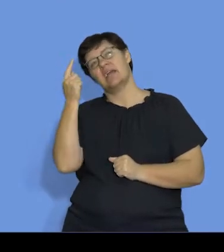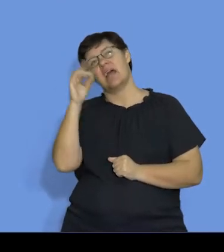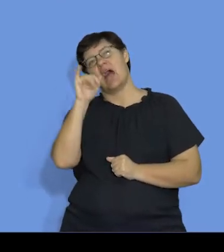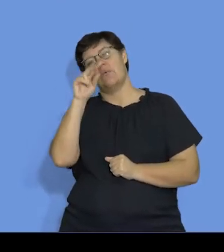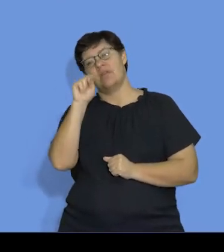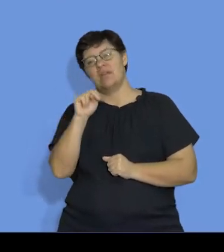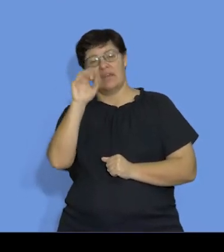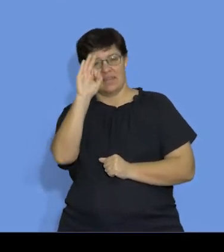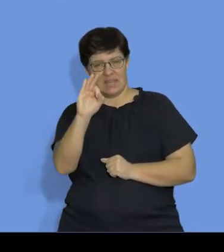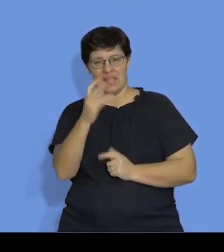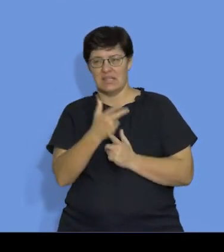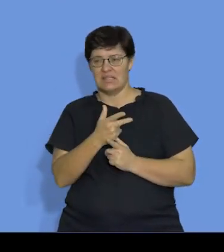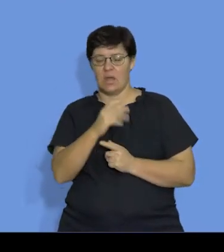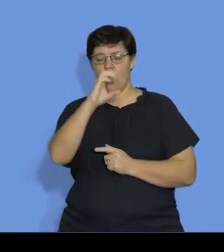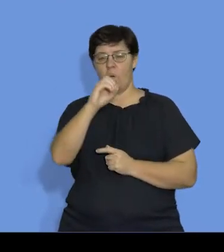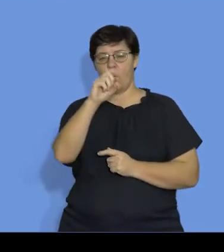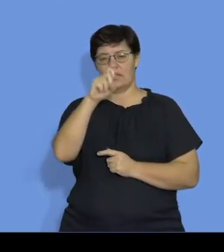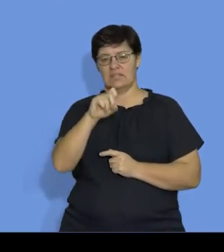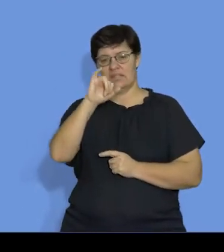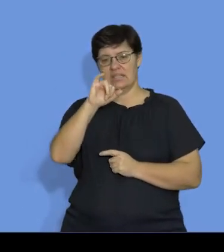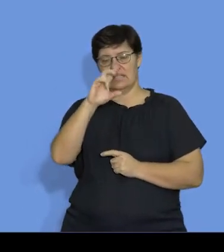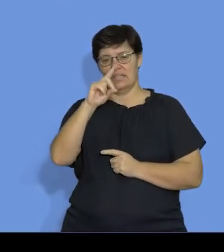an oxidizing agent, okay?